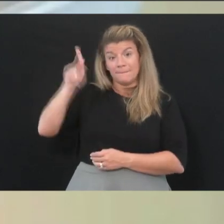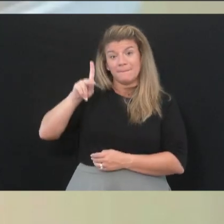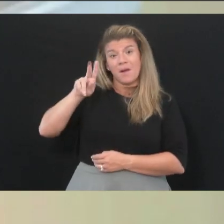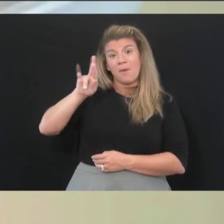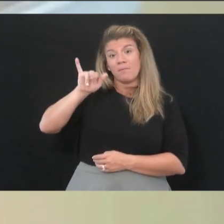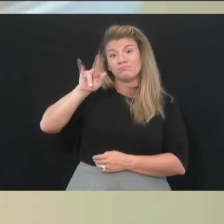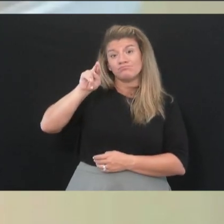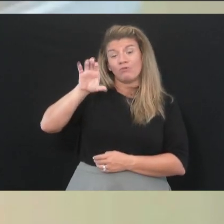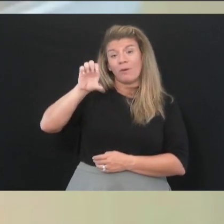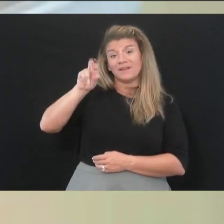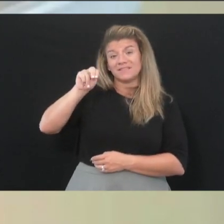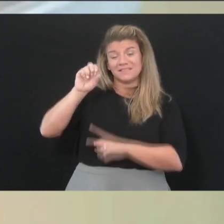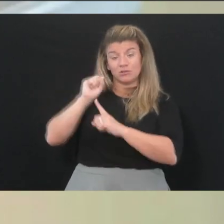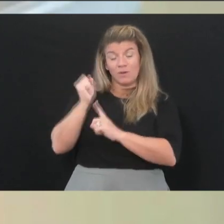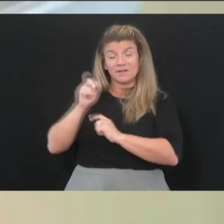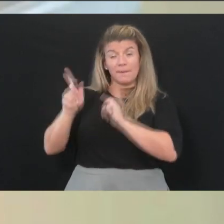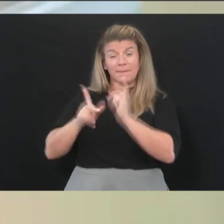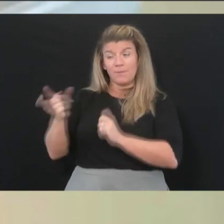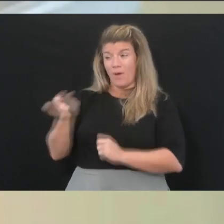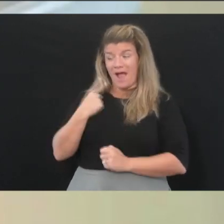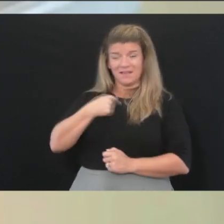to me questioning whether